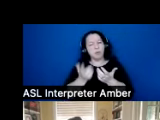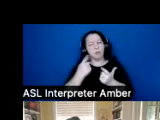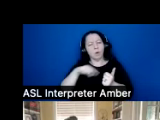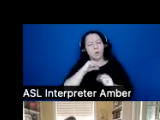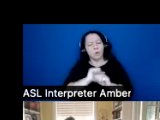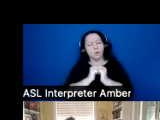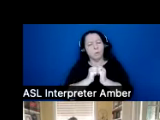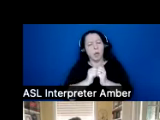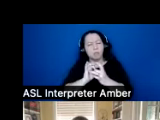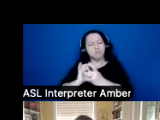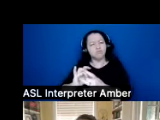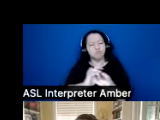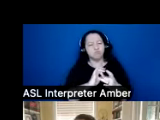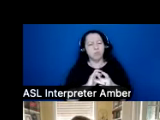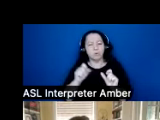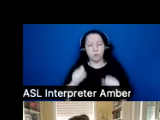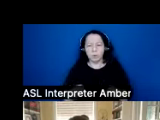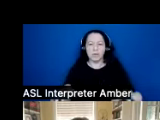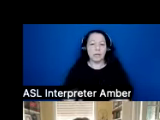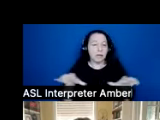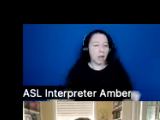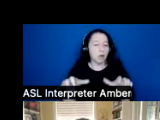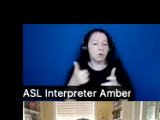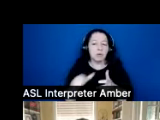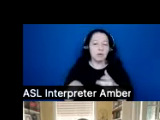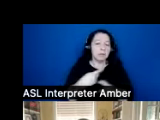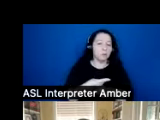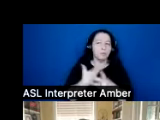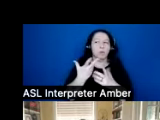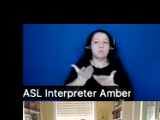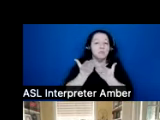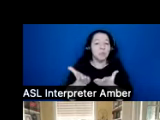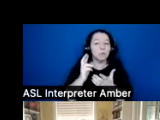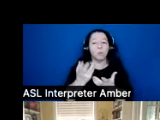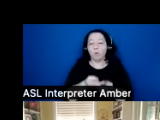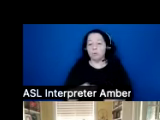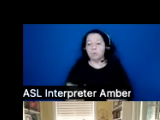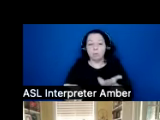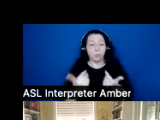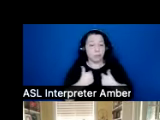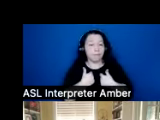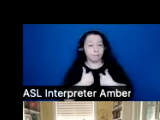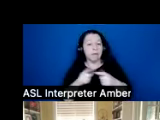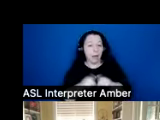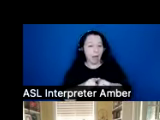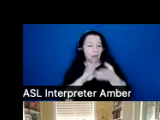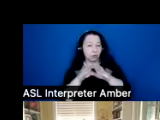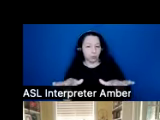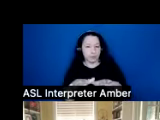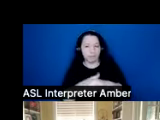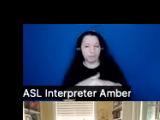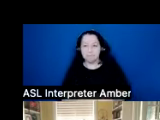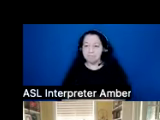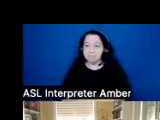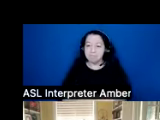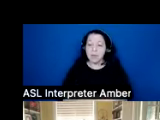right? To act on any sort of suggestions or solutions that we might have as a community.